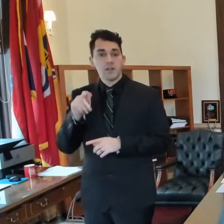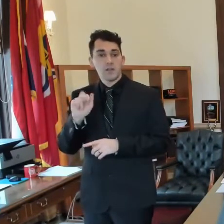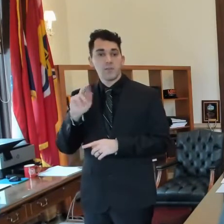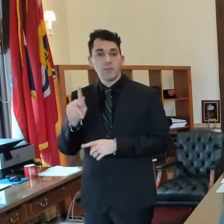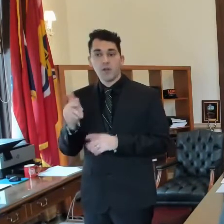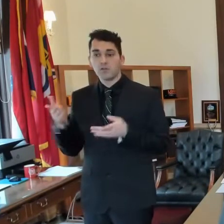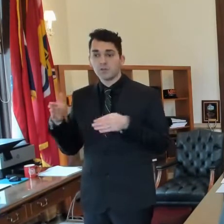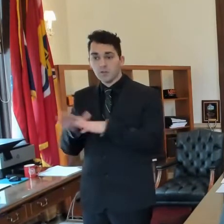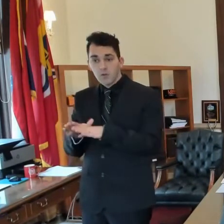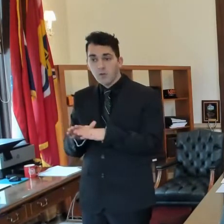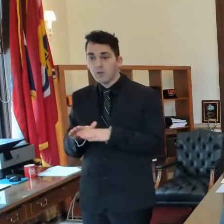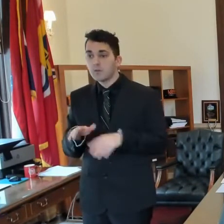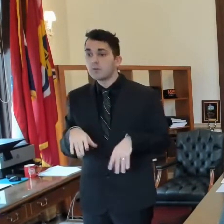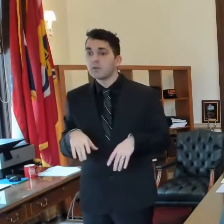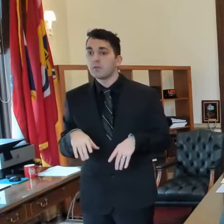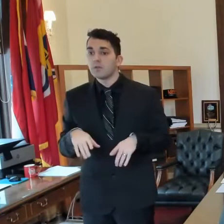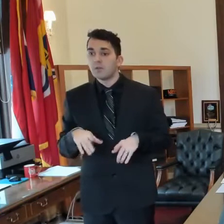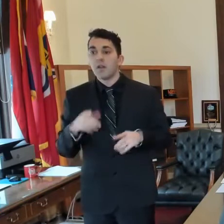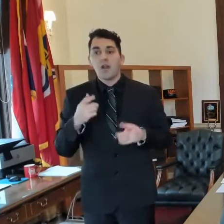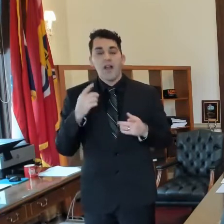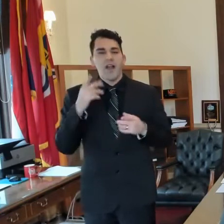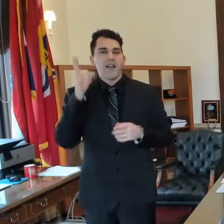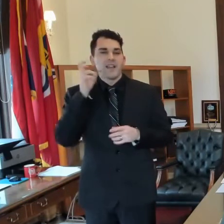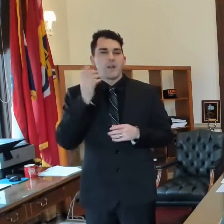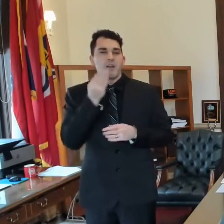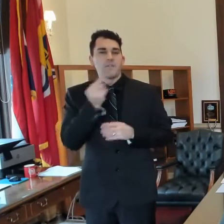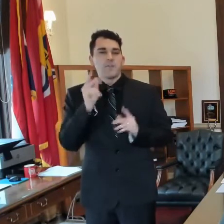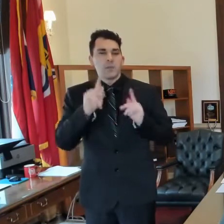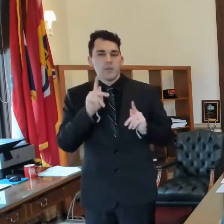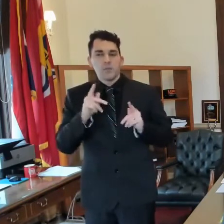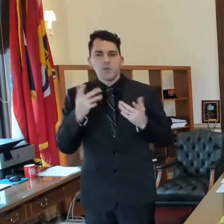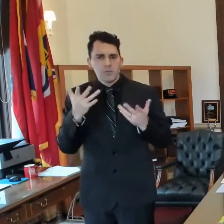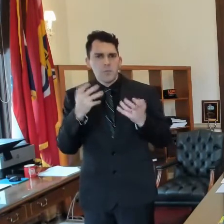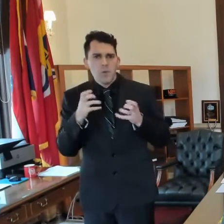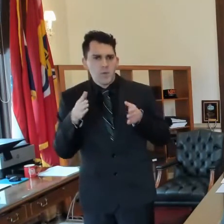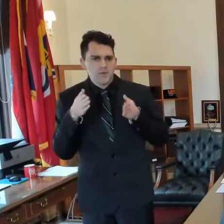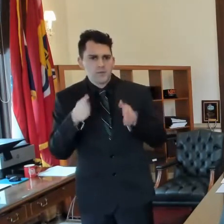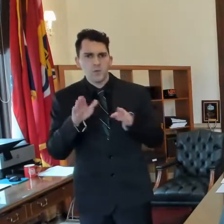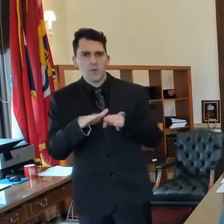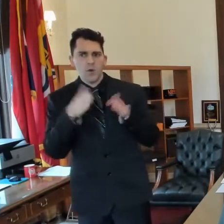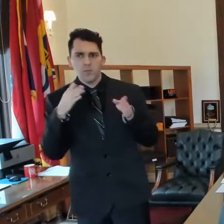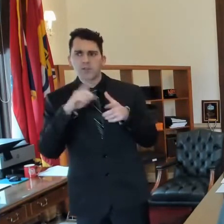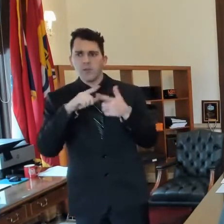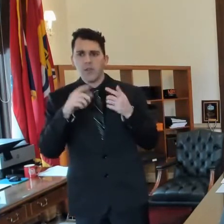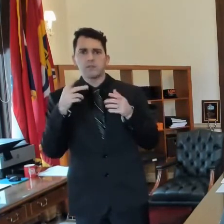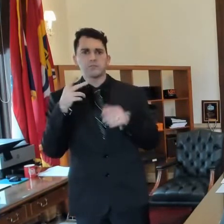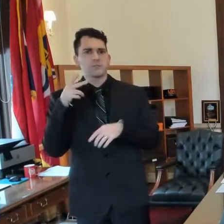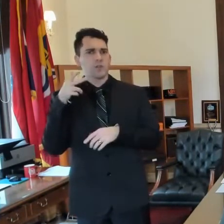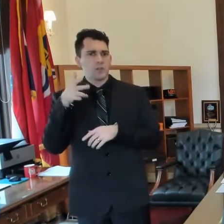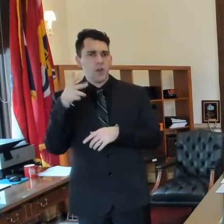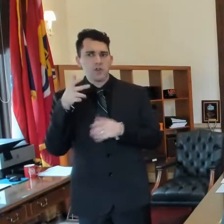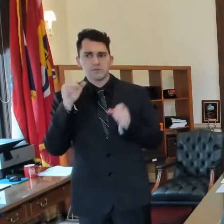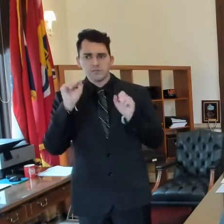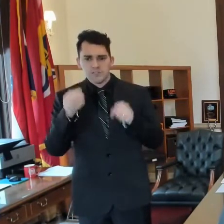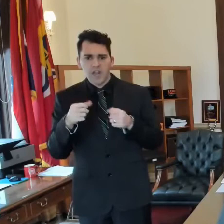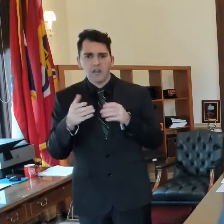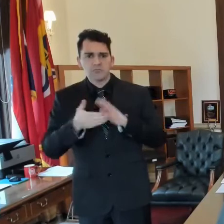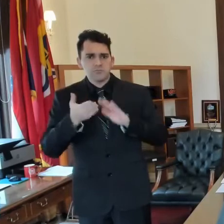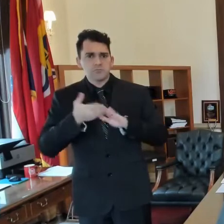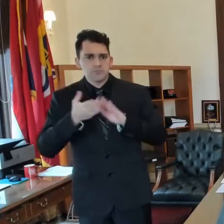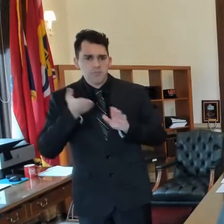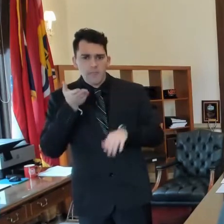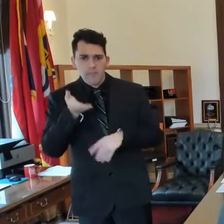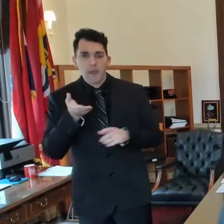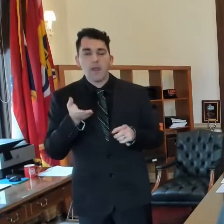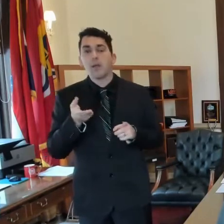want all the streets back open so the cars can run on them, but I hear from a lot more people, frankly, who enjoy